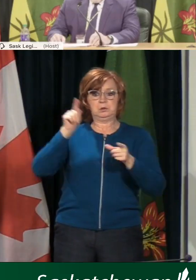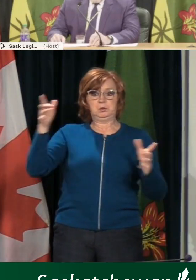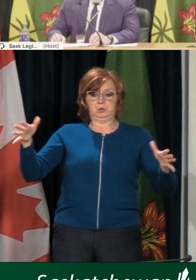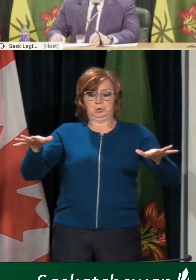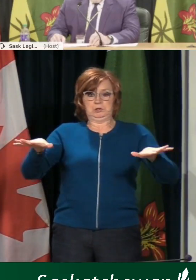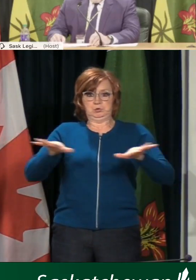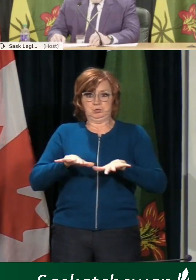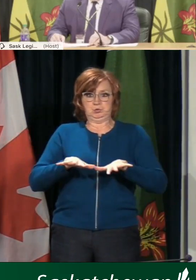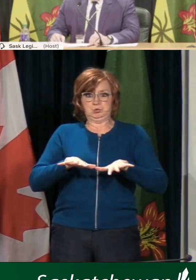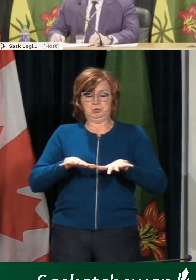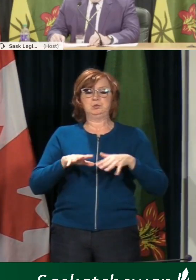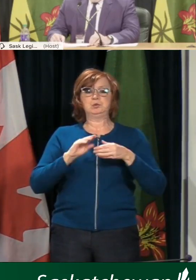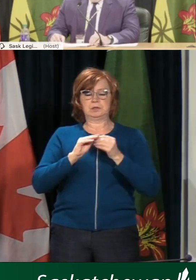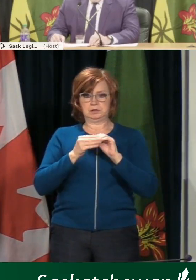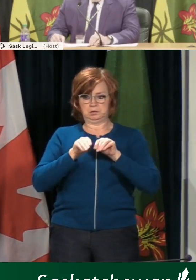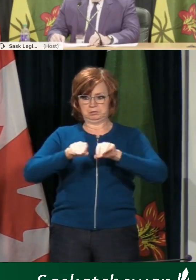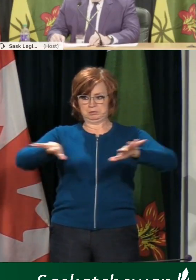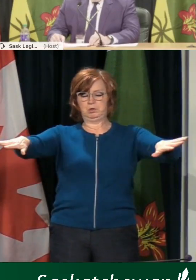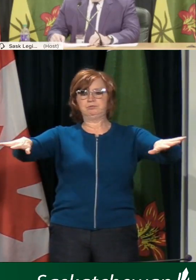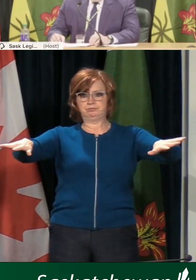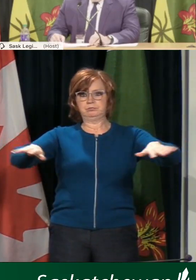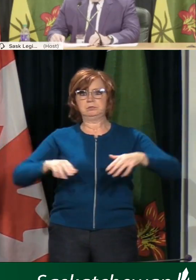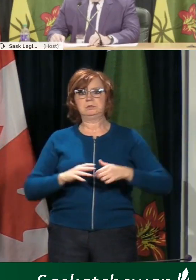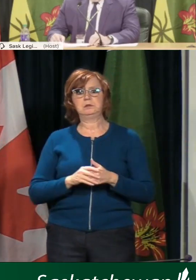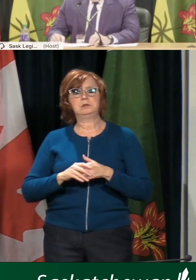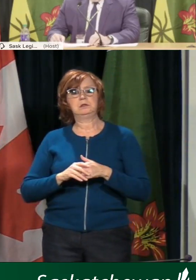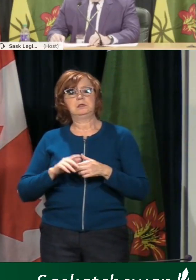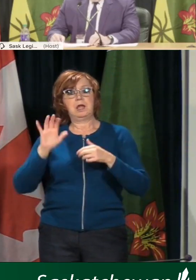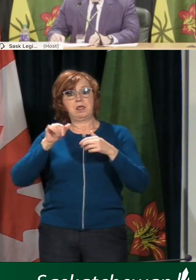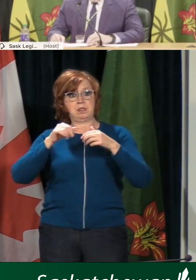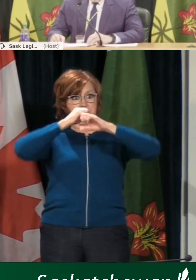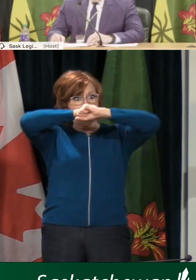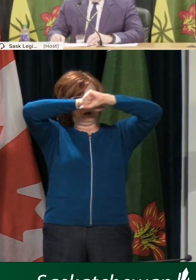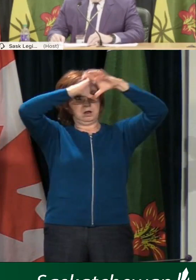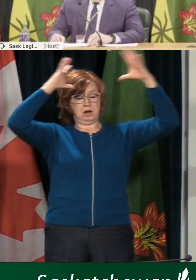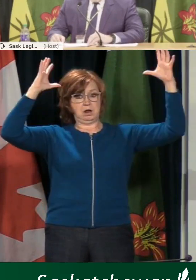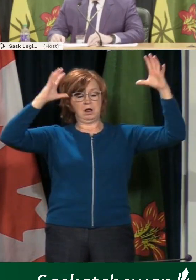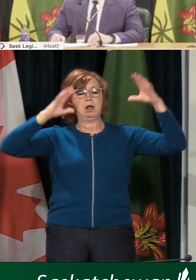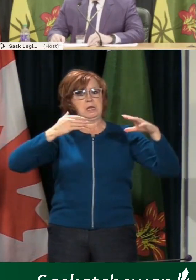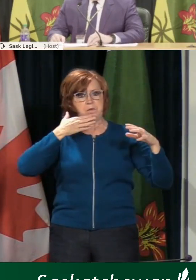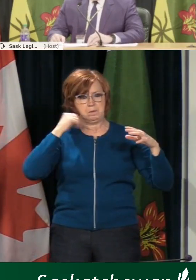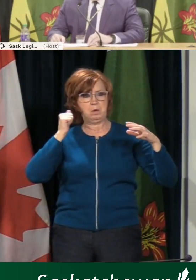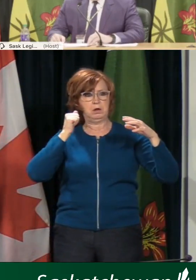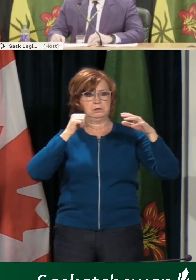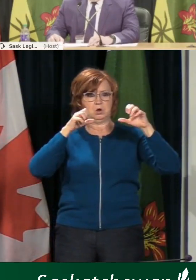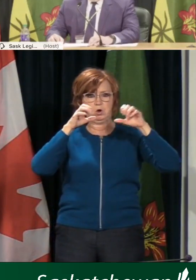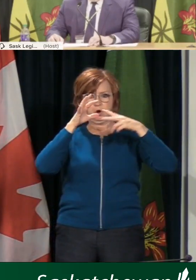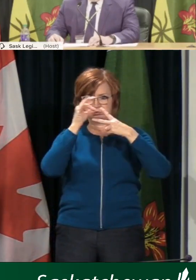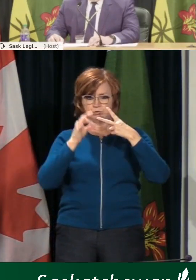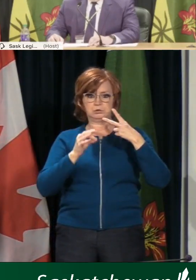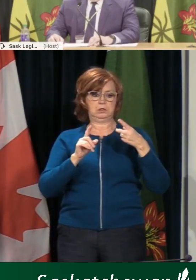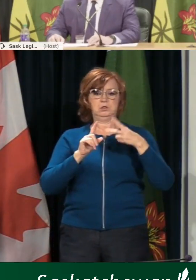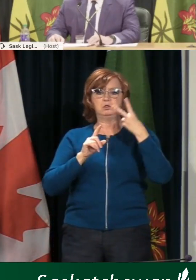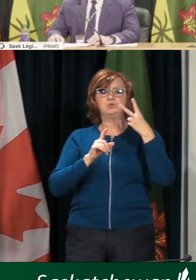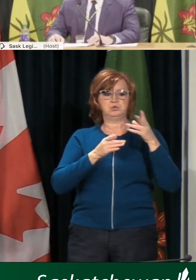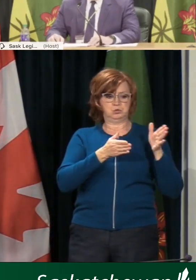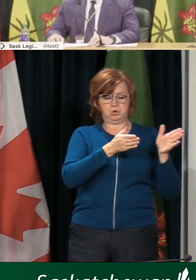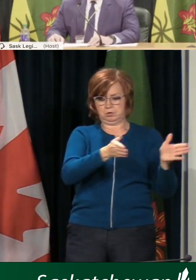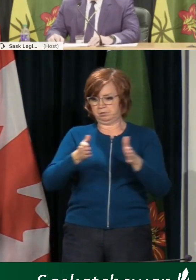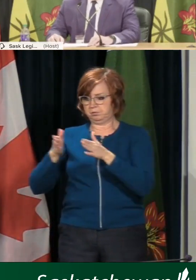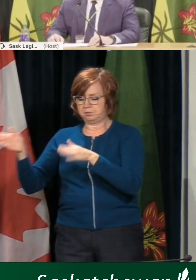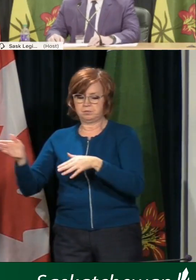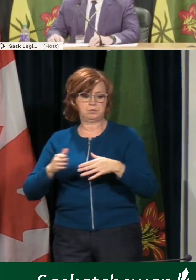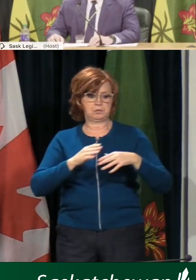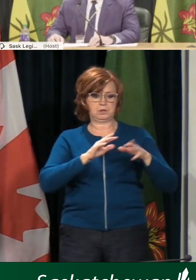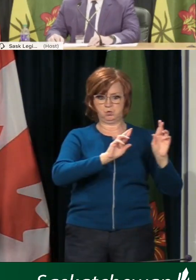Modeling serves to ground us in the best data available for our response. From that, our plans can be divided into two parts. Our offensive strategy, which